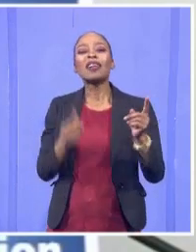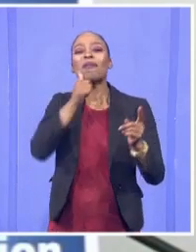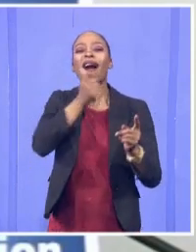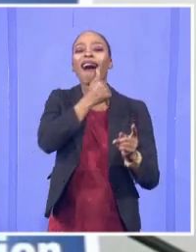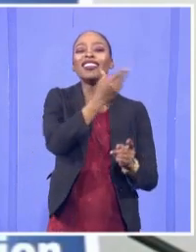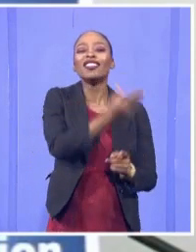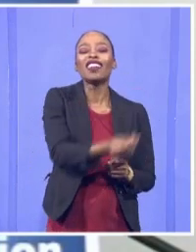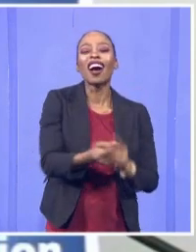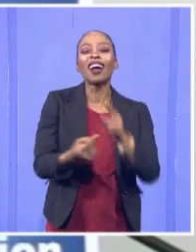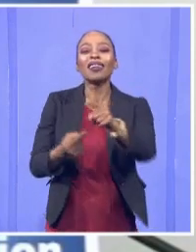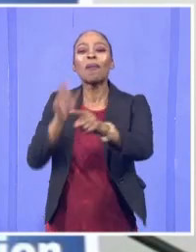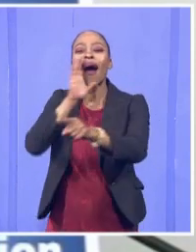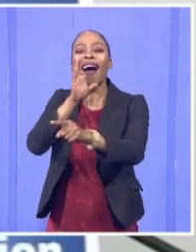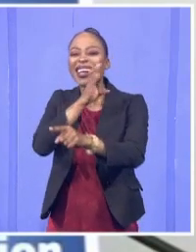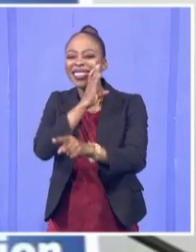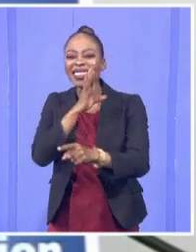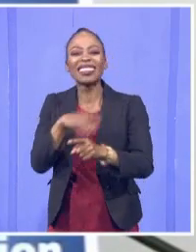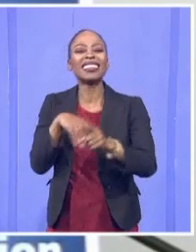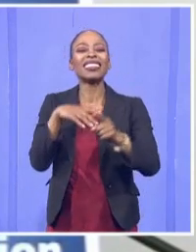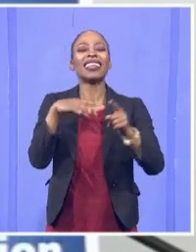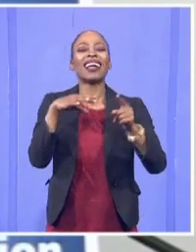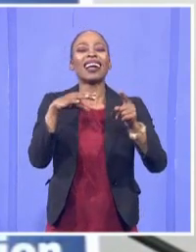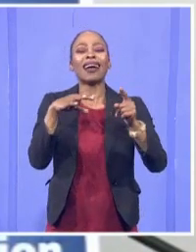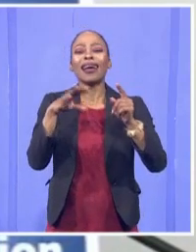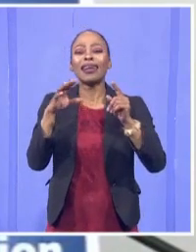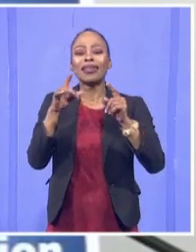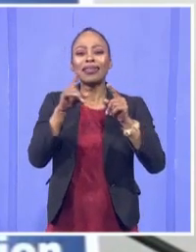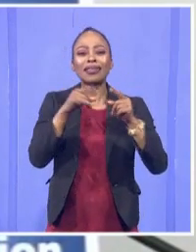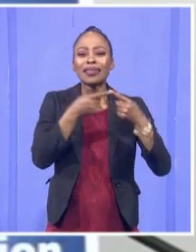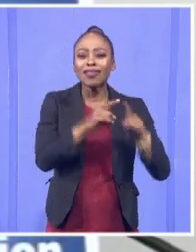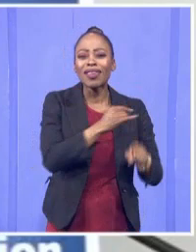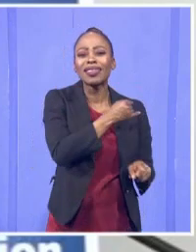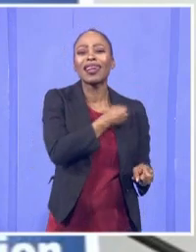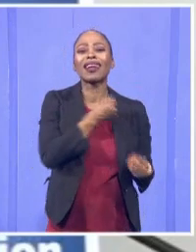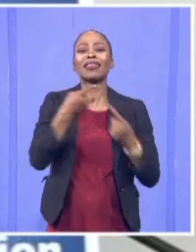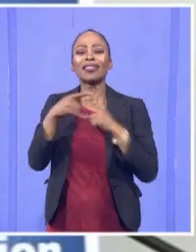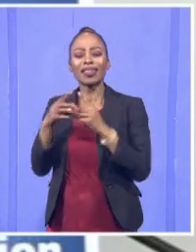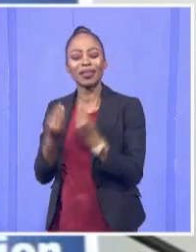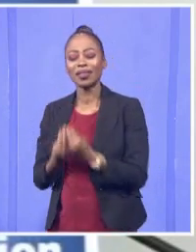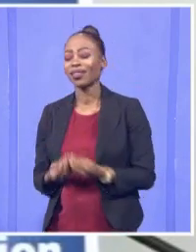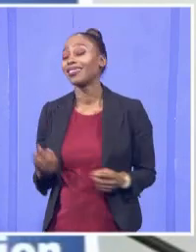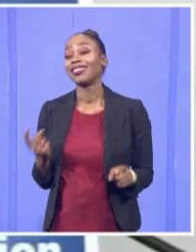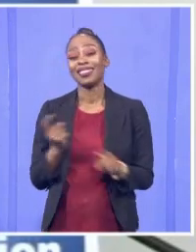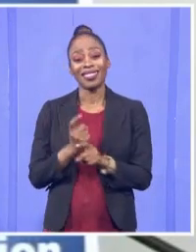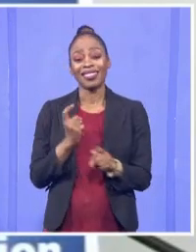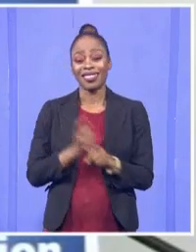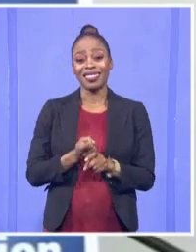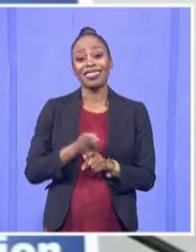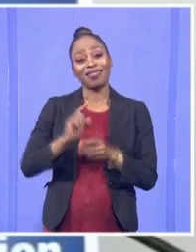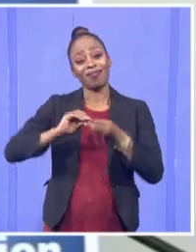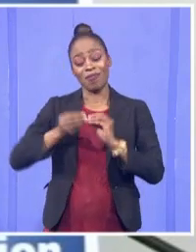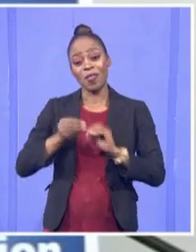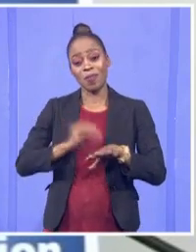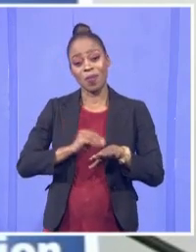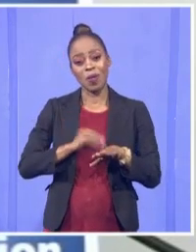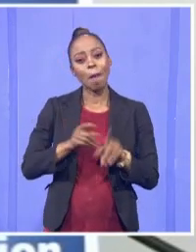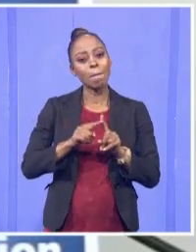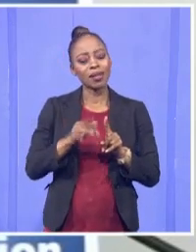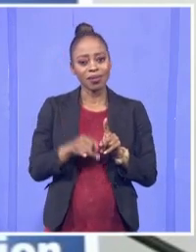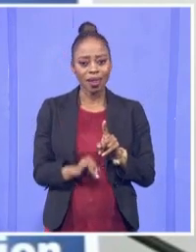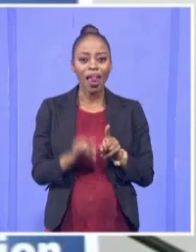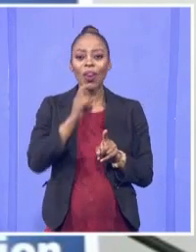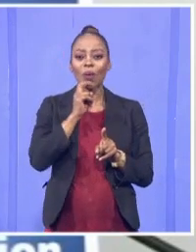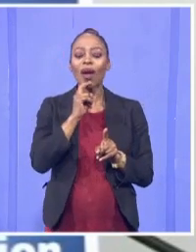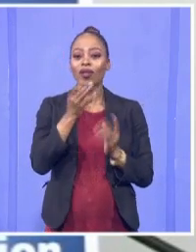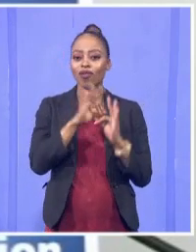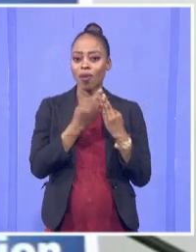ukazini yami, different surnames, different things. It's creating problems for us, but we are going to use